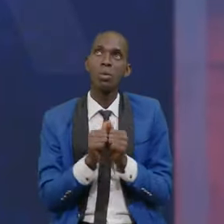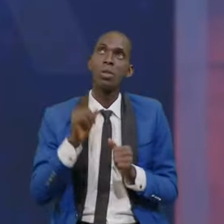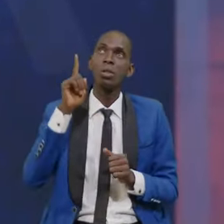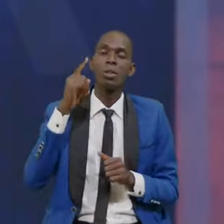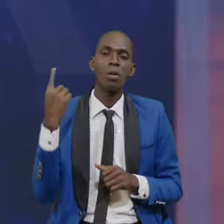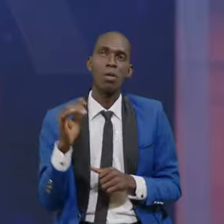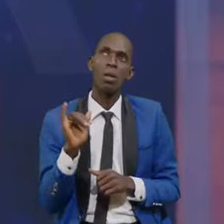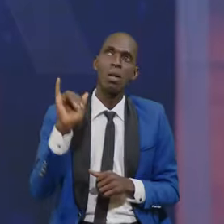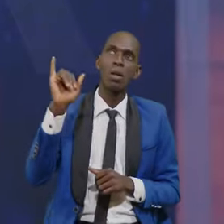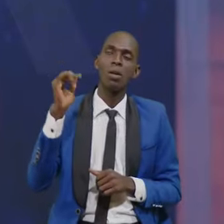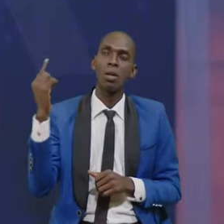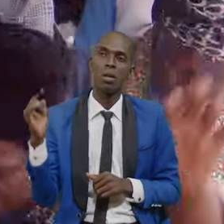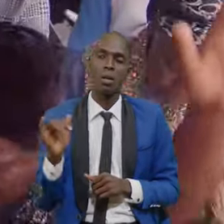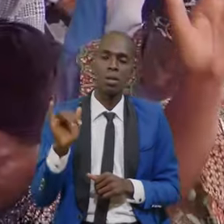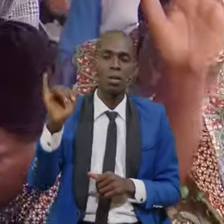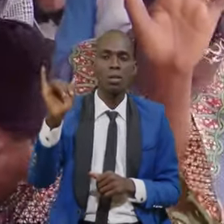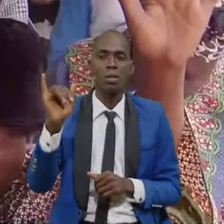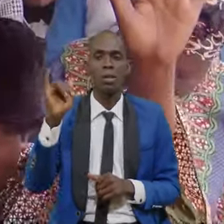ever and ever.